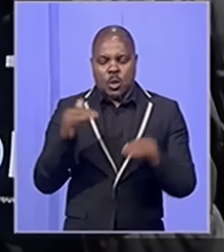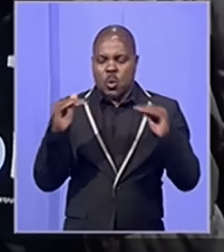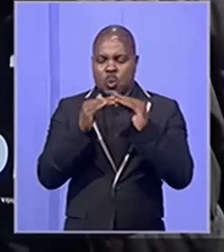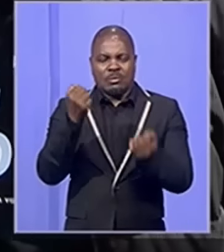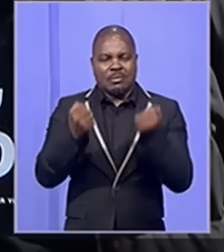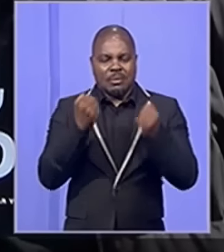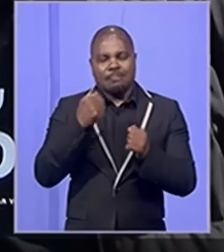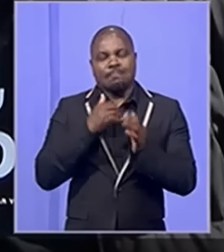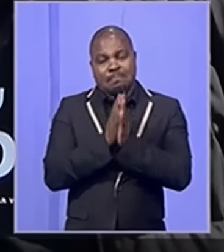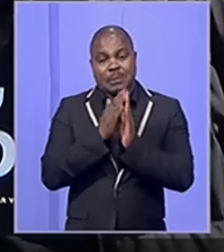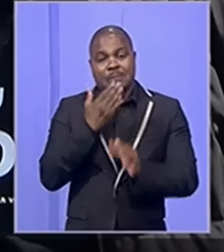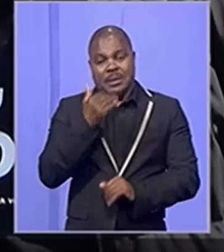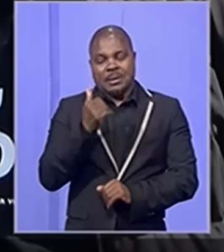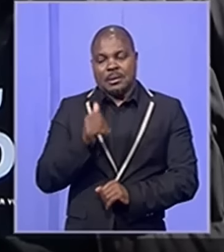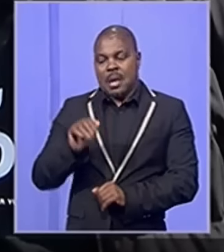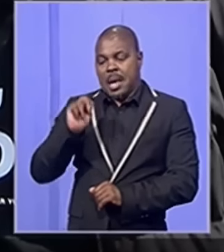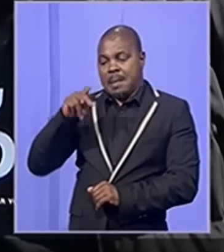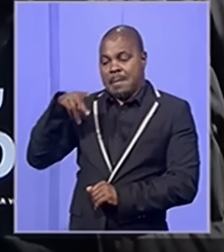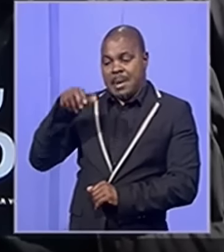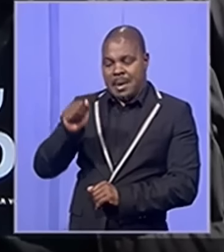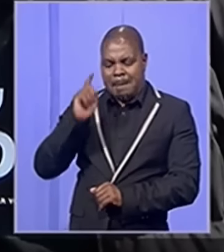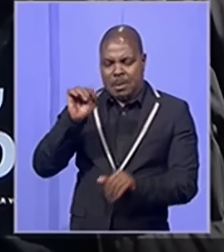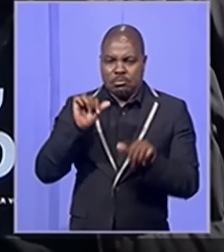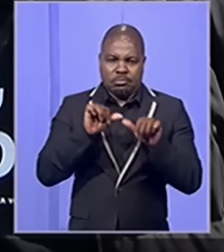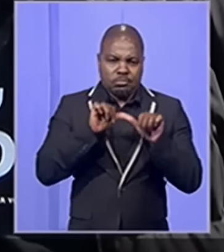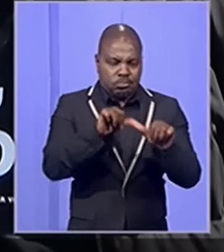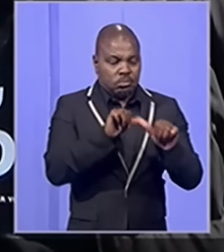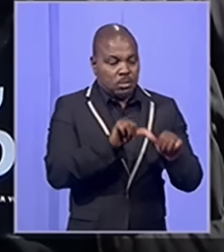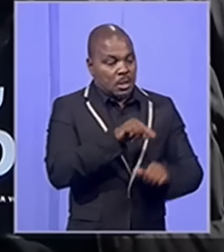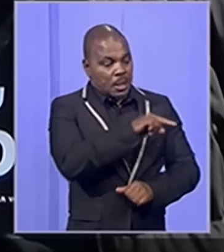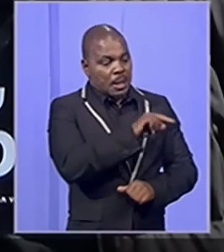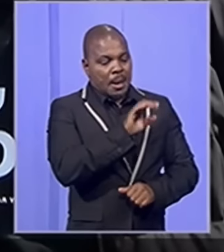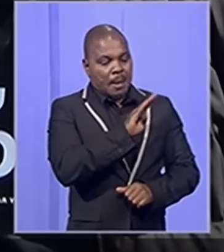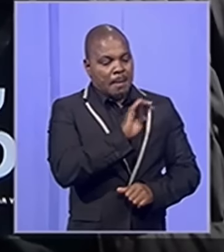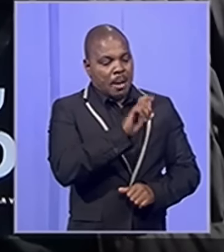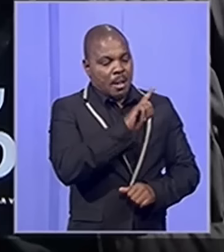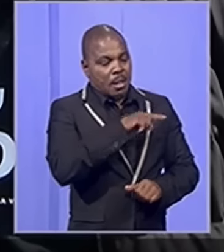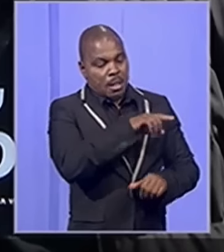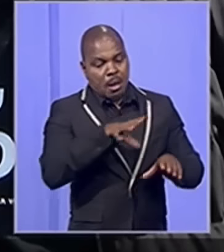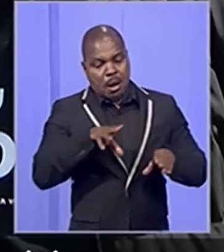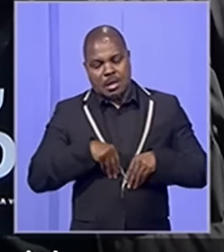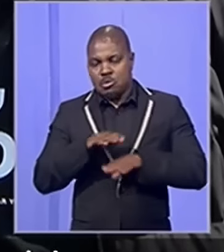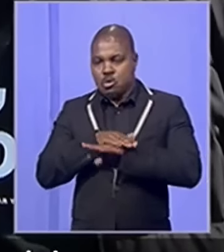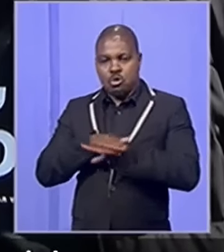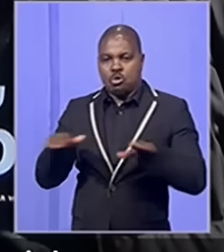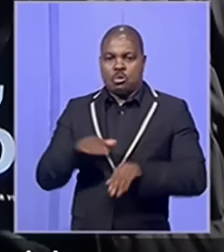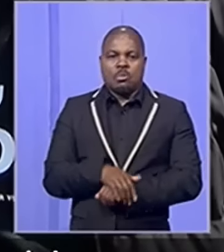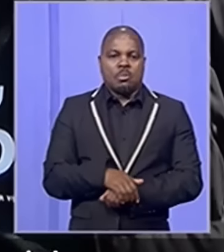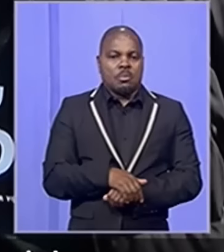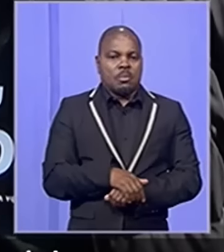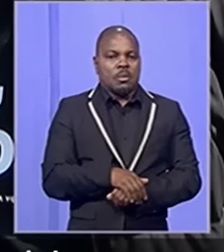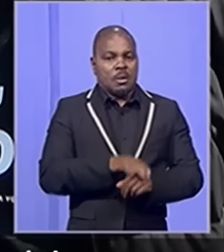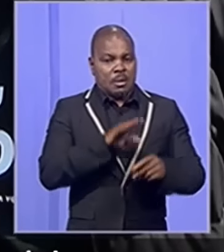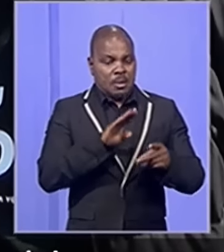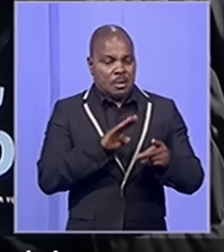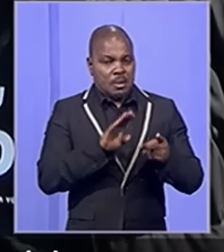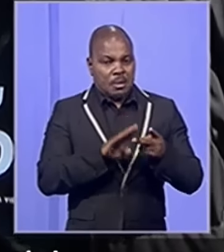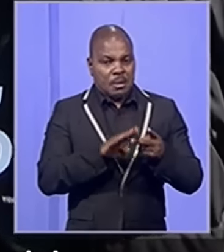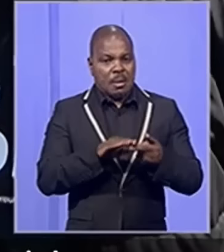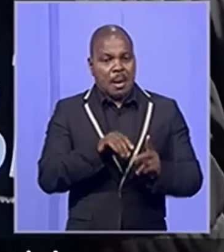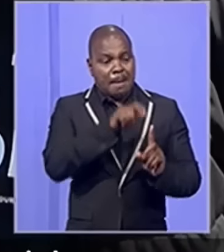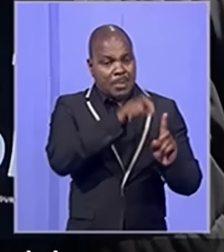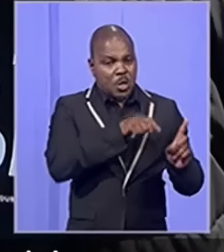that the NPA must continue to deny bail for the culprit, considering that he's not a first-time offender. He's been someone